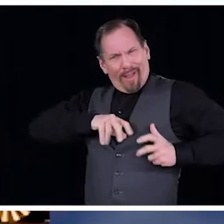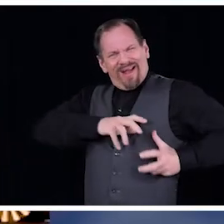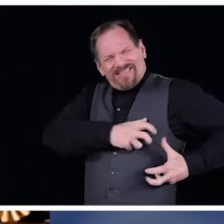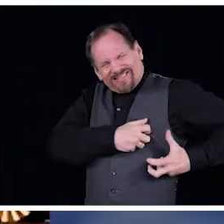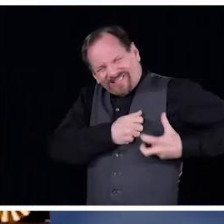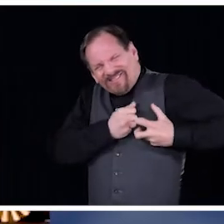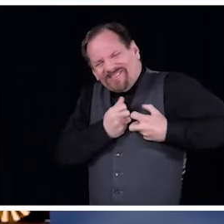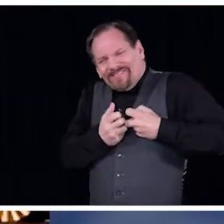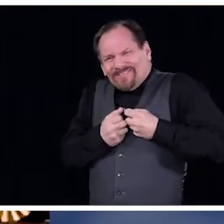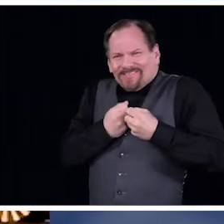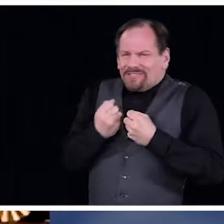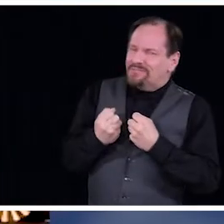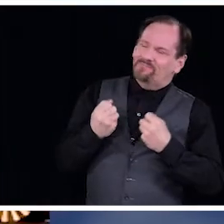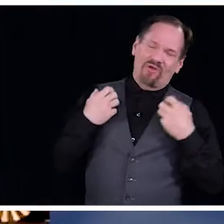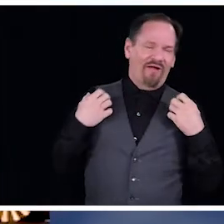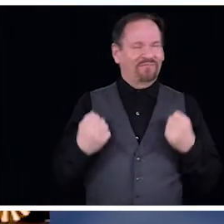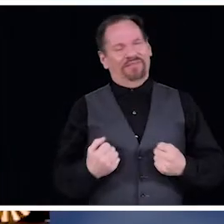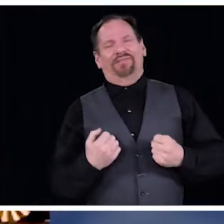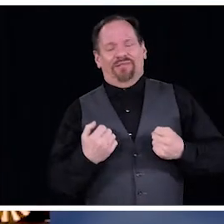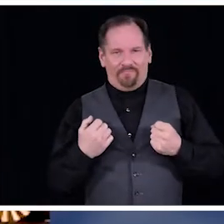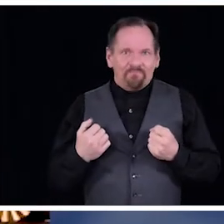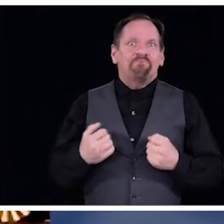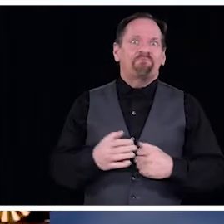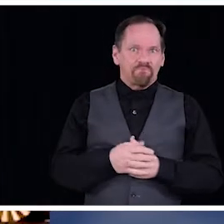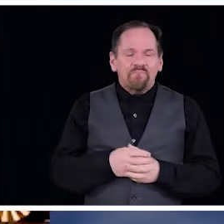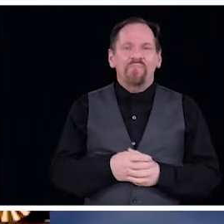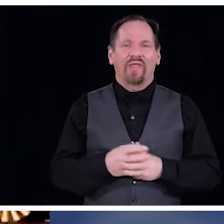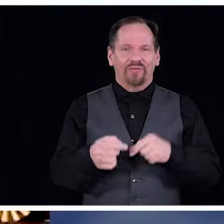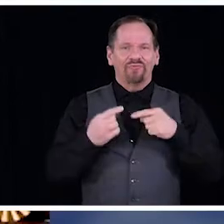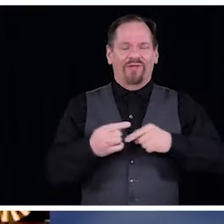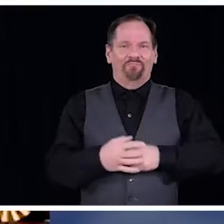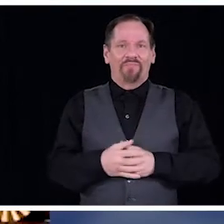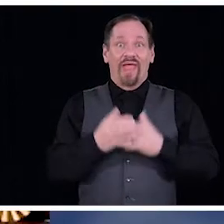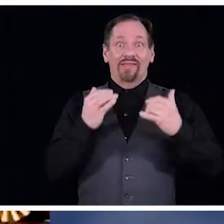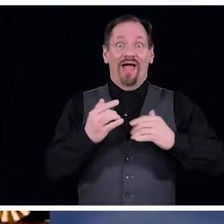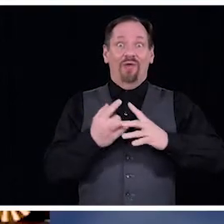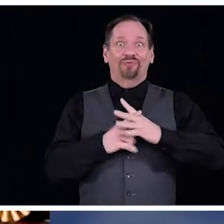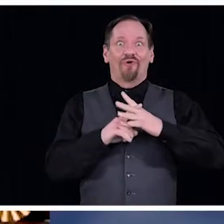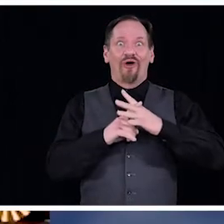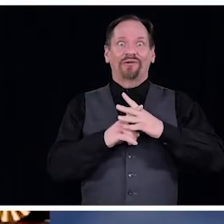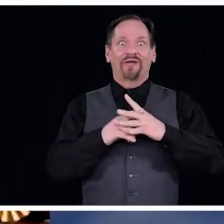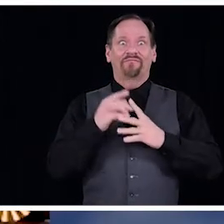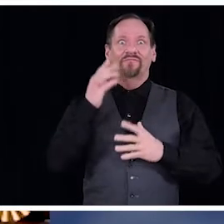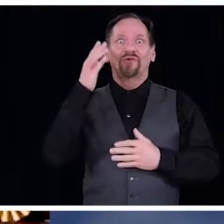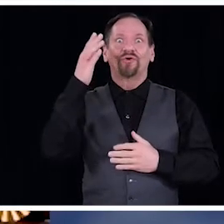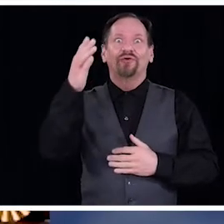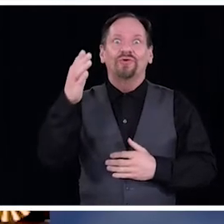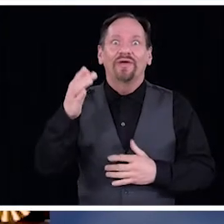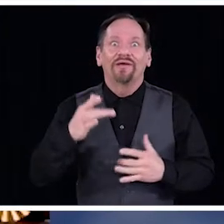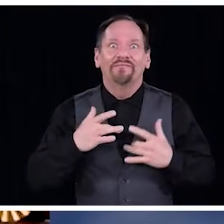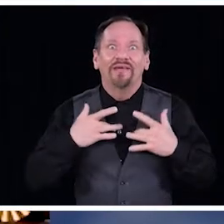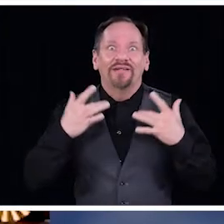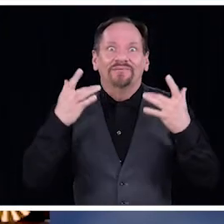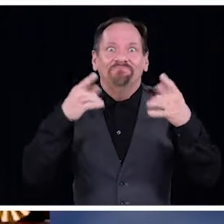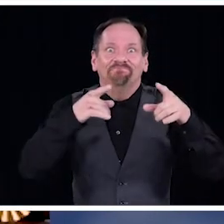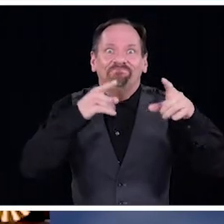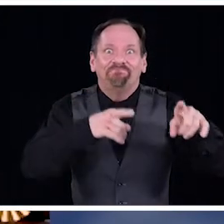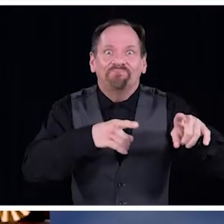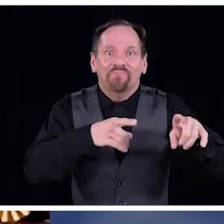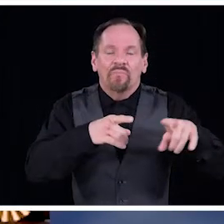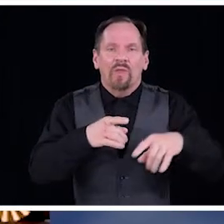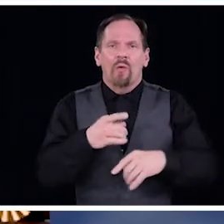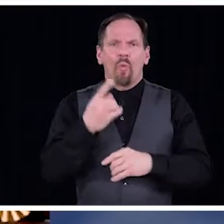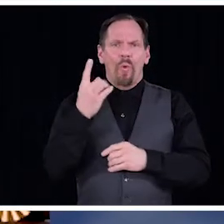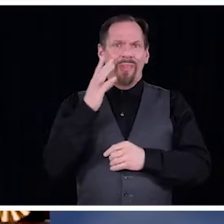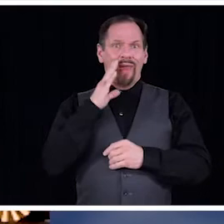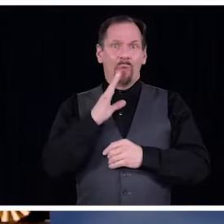get to this point. And now you're at the beginning of a great adventure, one that will have its peaks and valleys, but